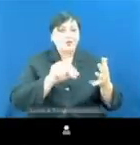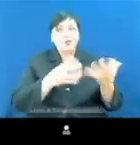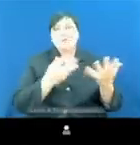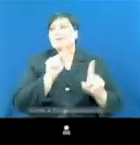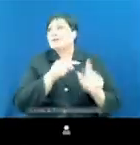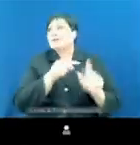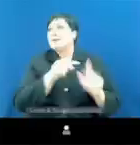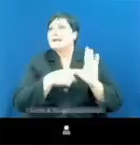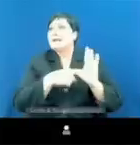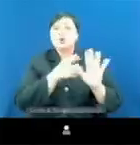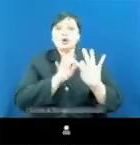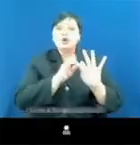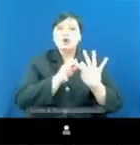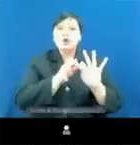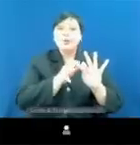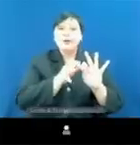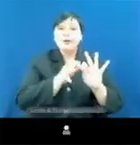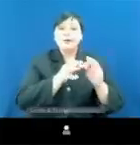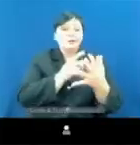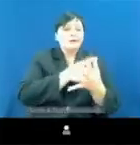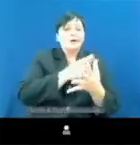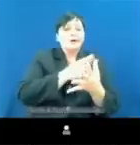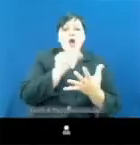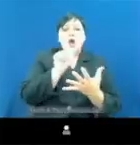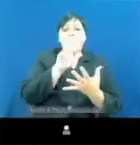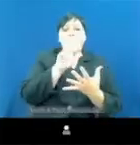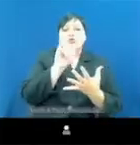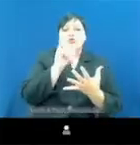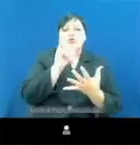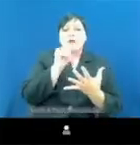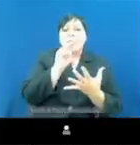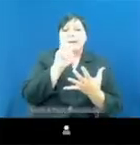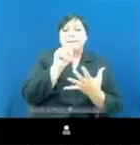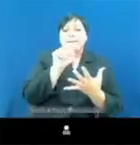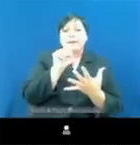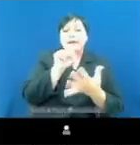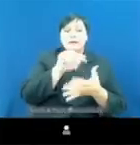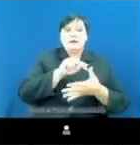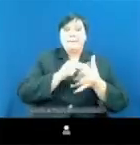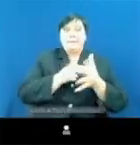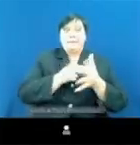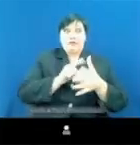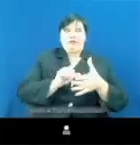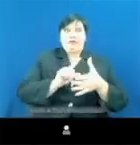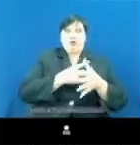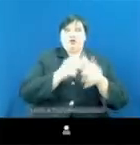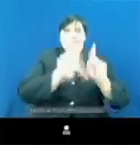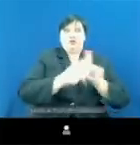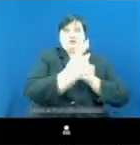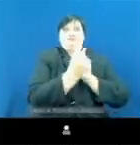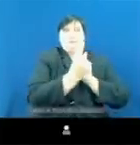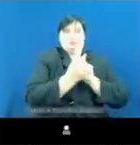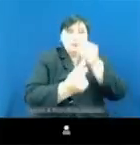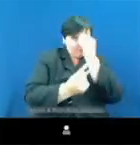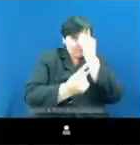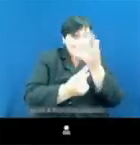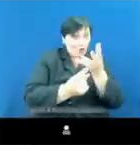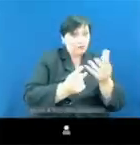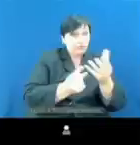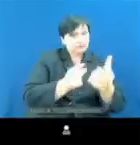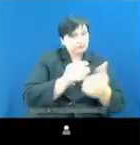an arraignment where a person is informed of the charges against them and some other rights? Or are